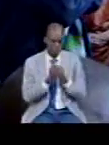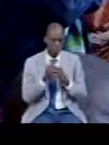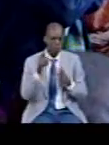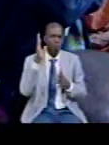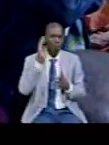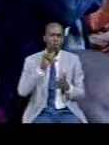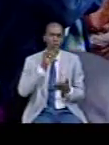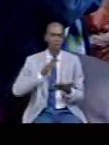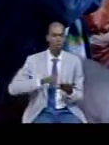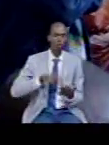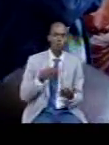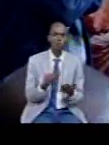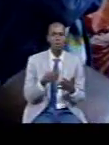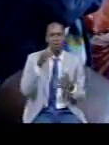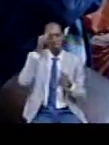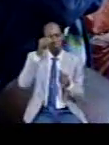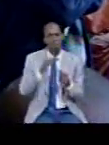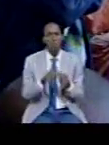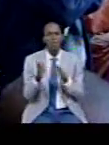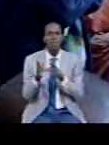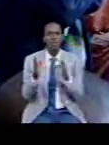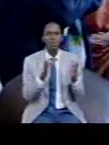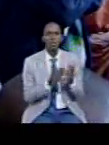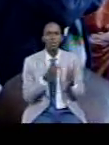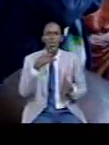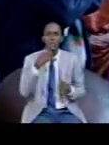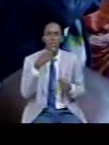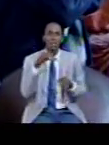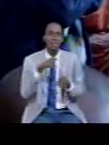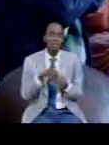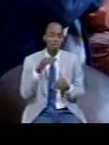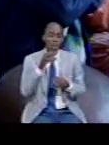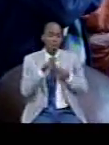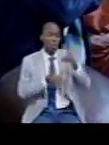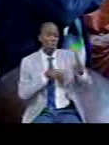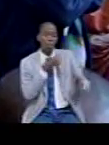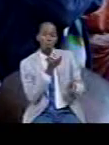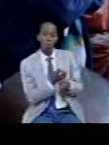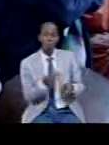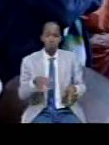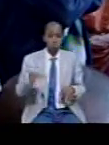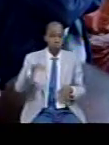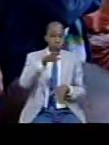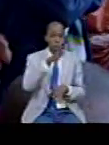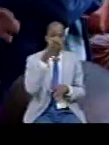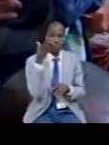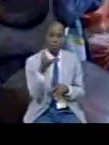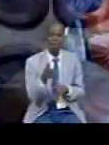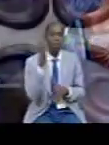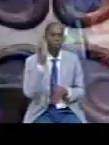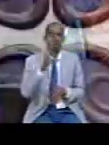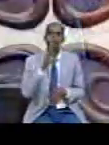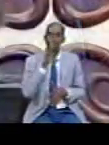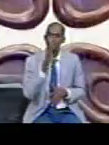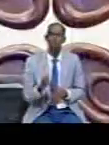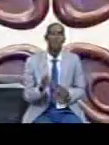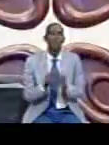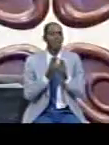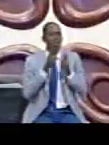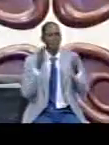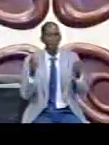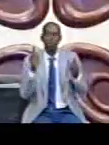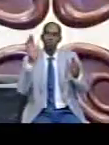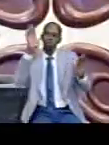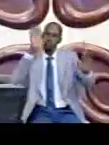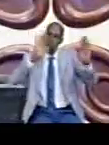fall. Remember, Jesus told us, in the world, you will have tribulation. But be of good